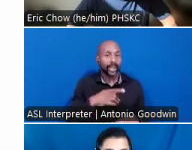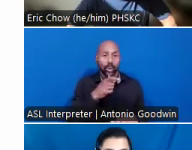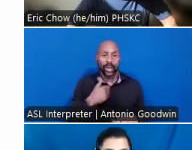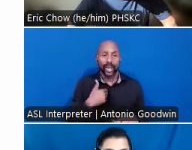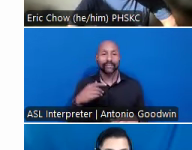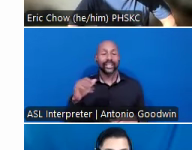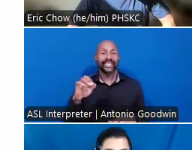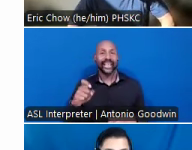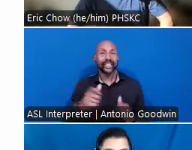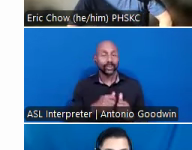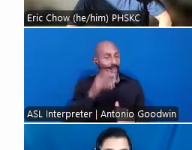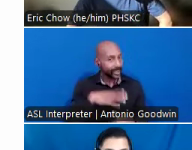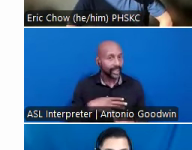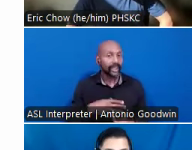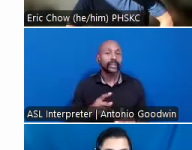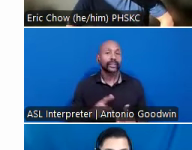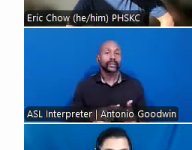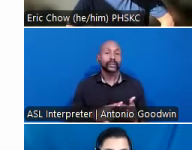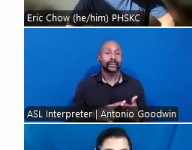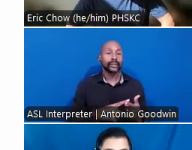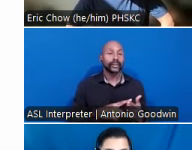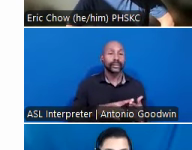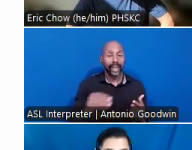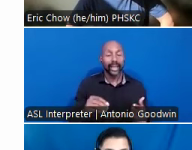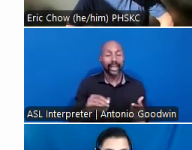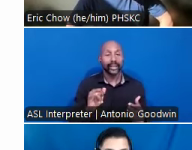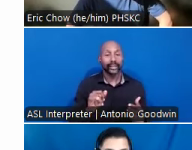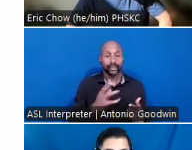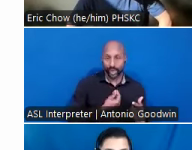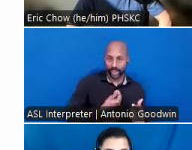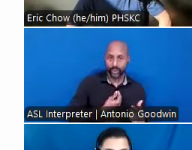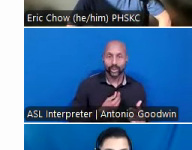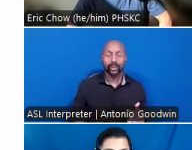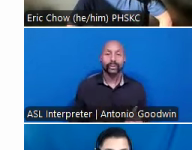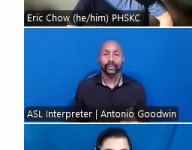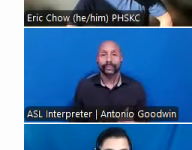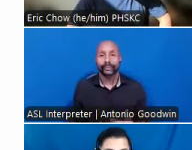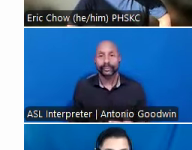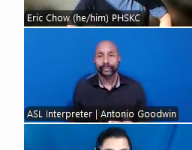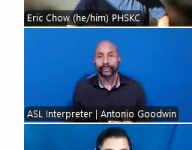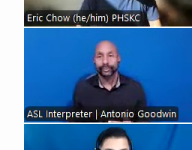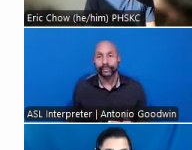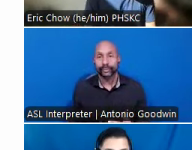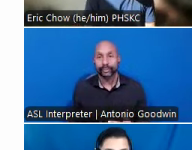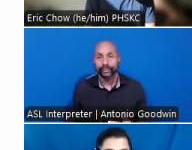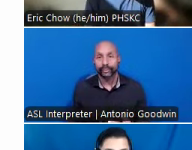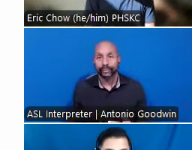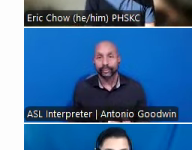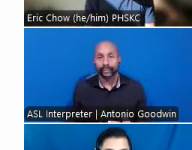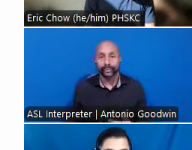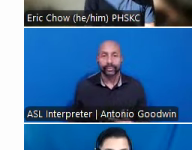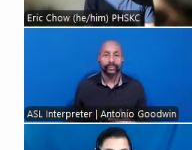men. Transmission was most frequently occurring during close or intimate contact with people who are